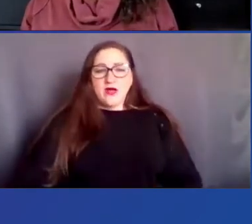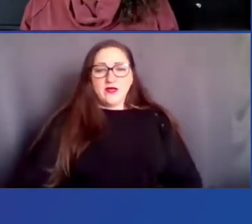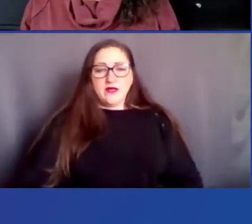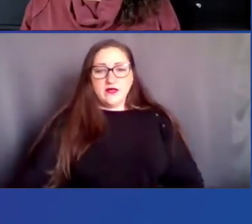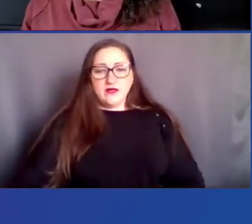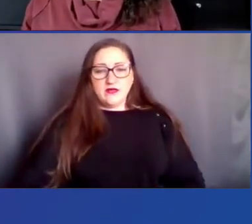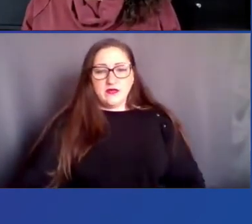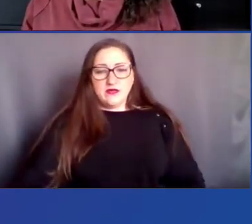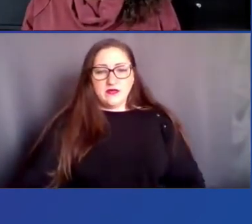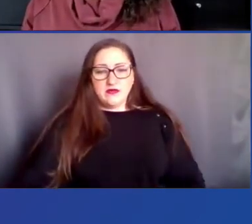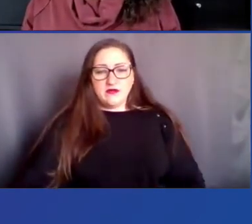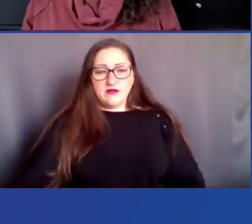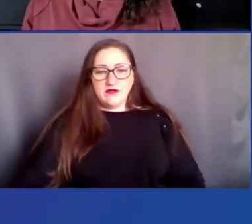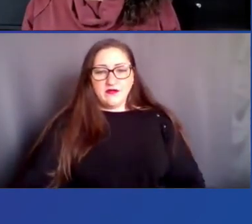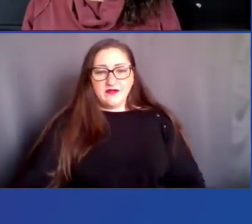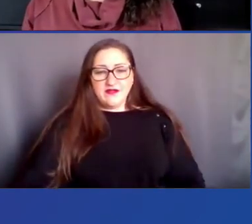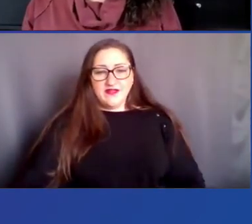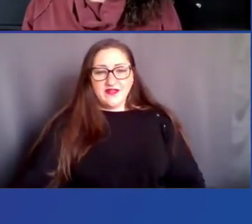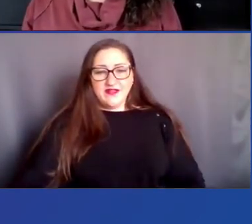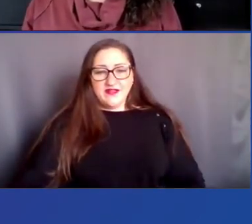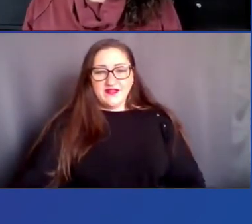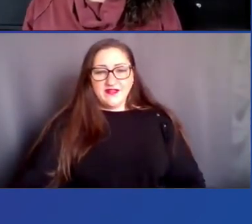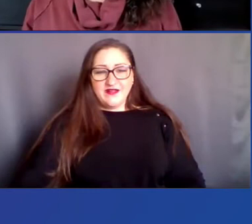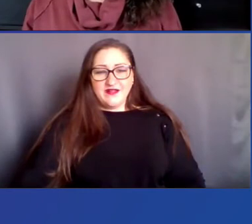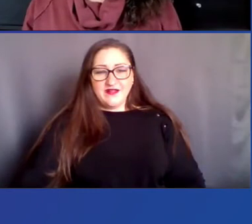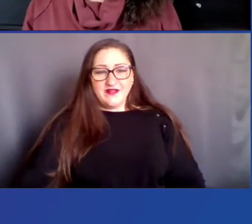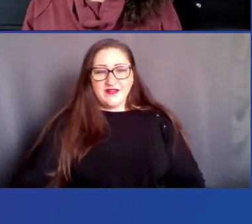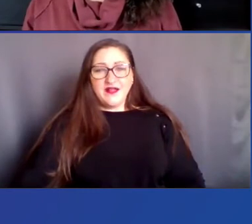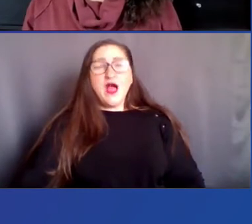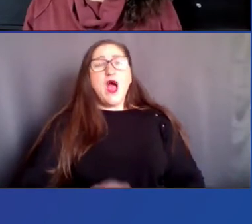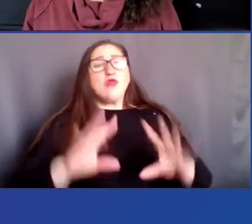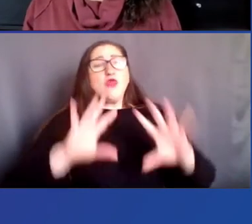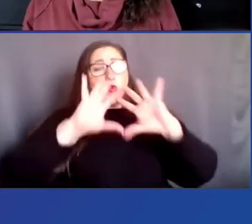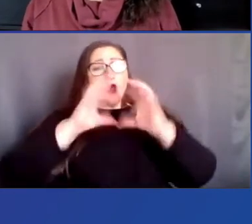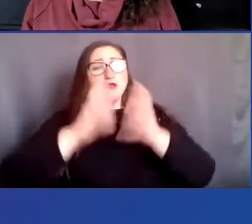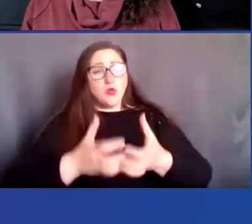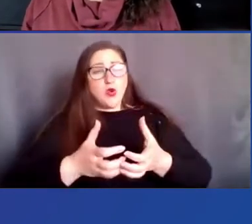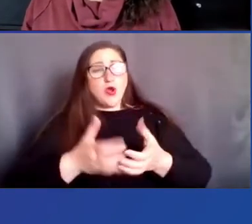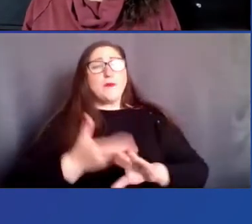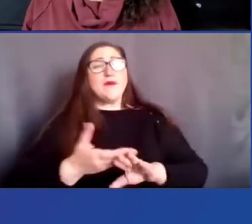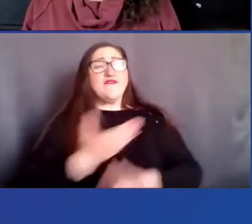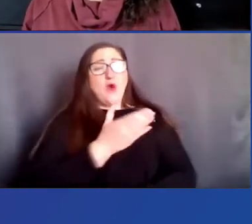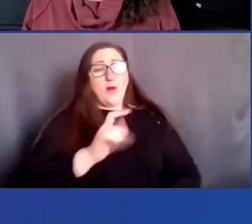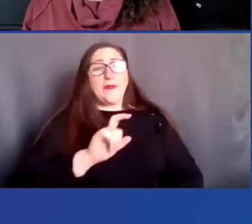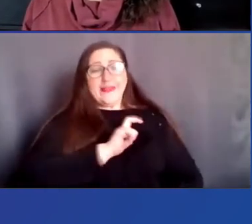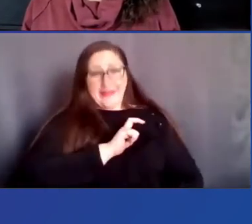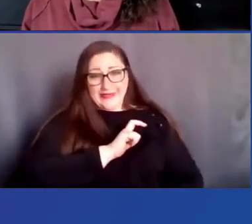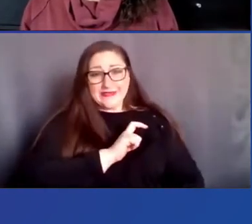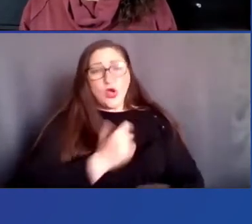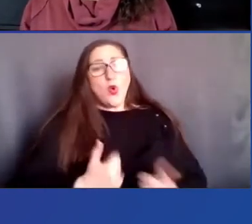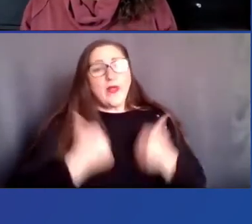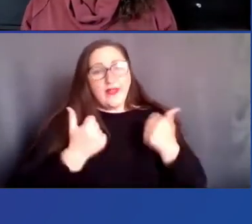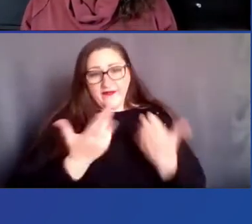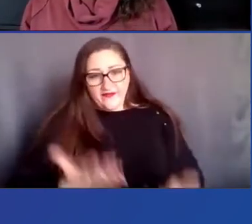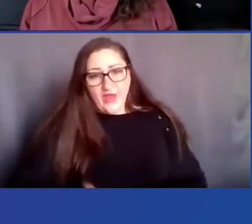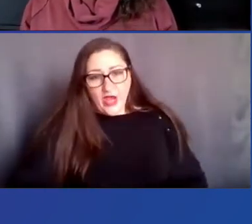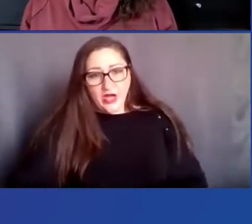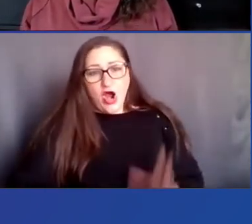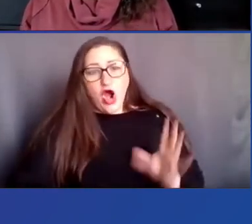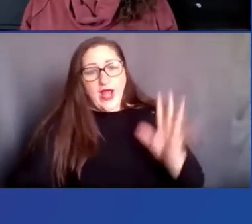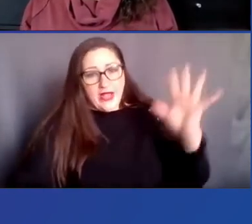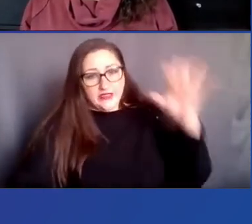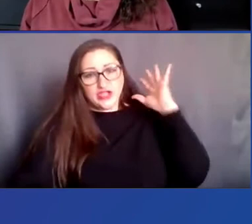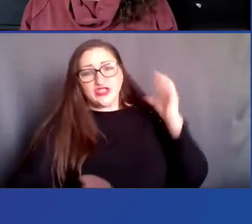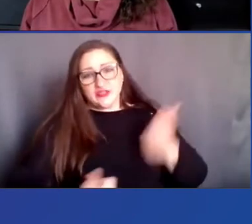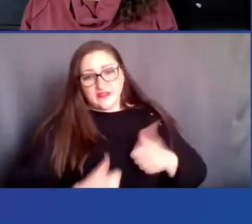was a world before police. We lived in it, right? Our ancestors lived in it. The